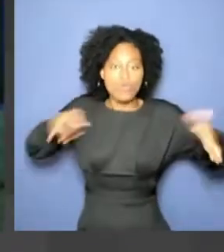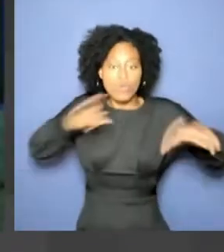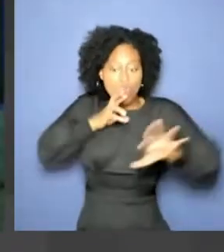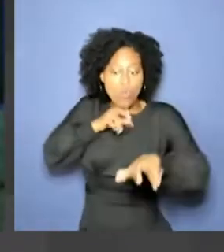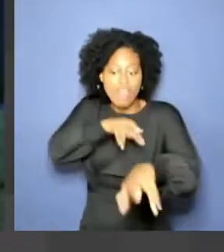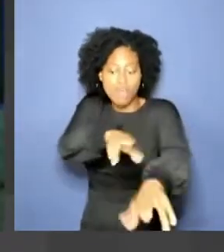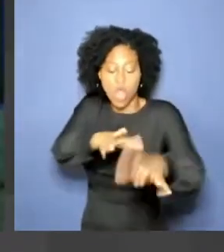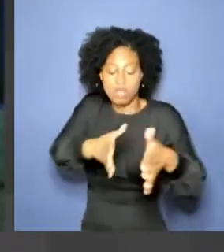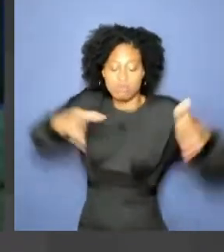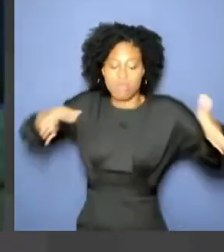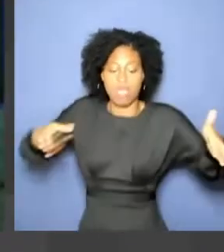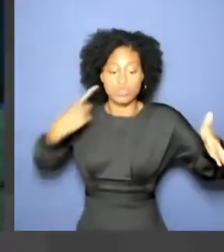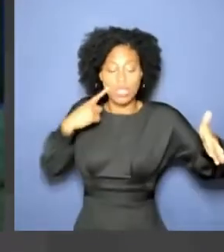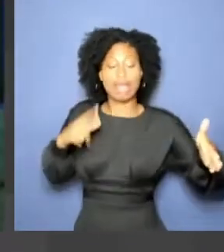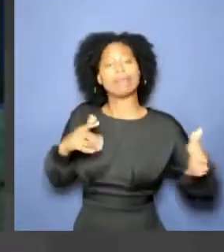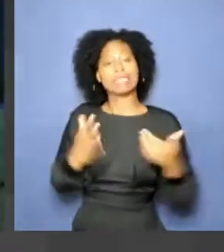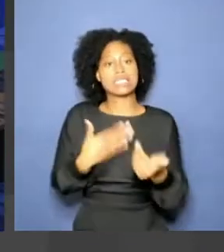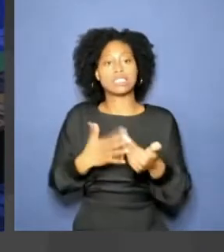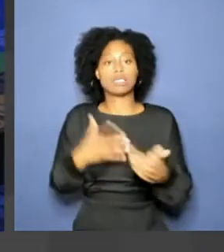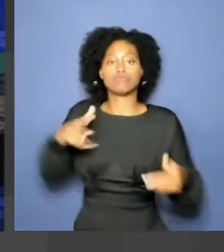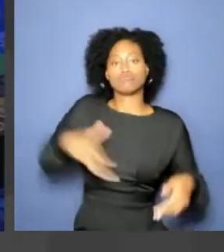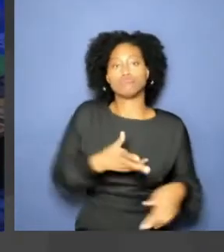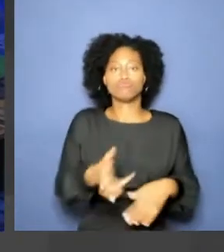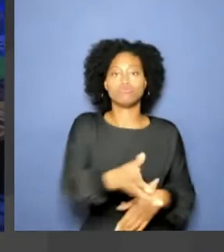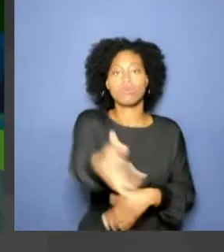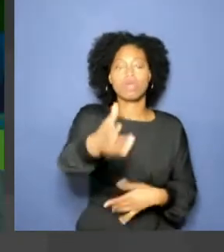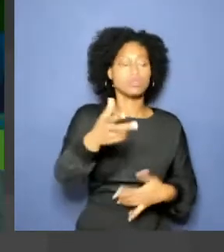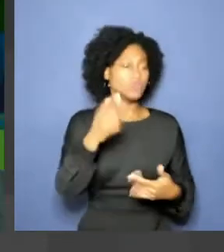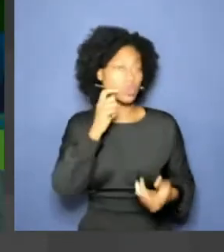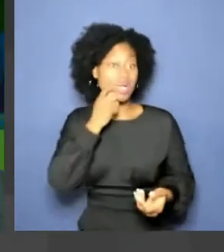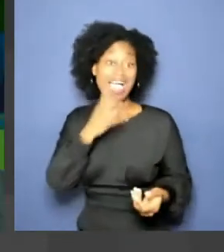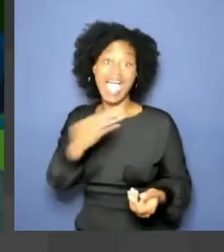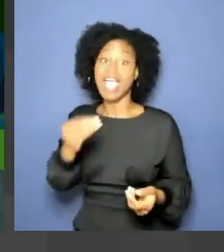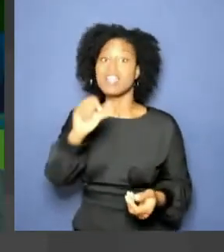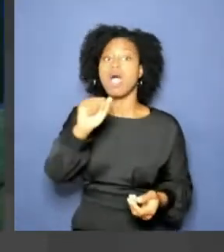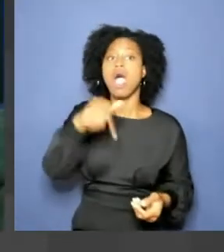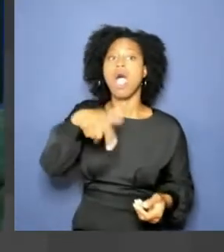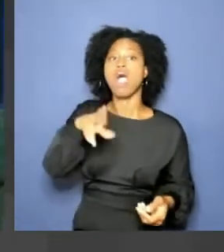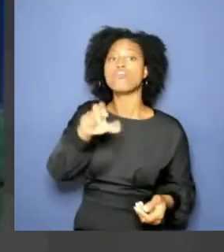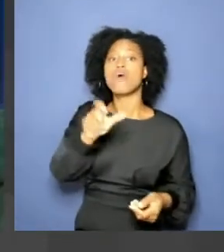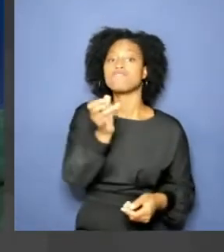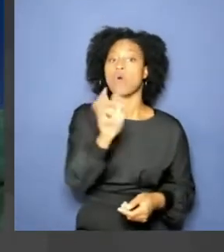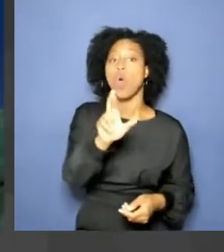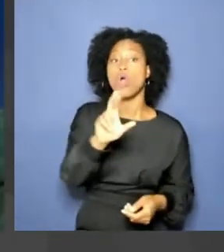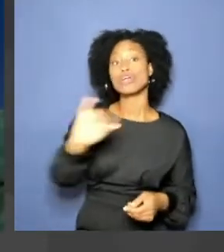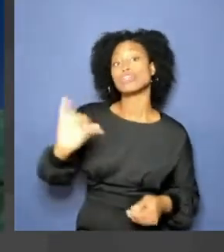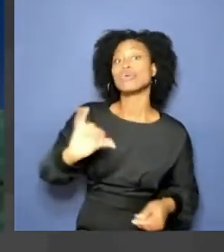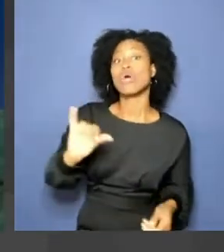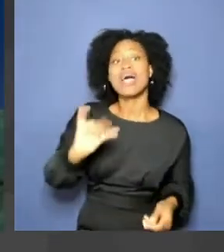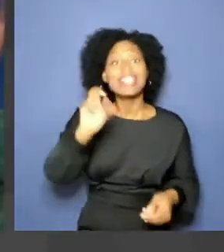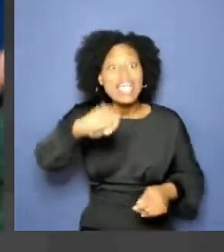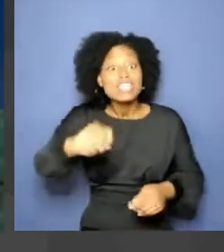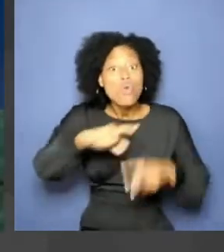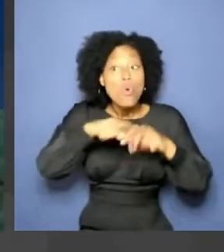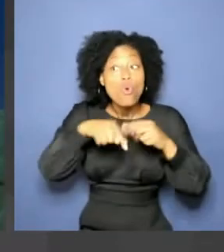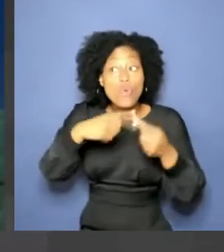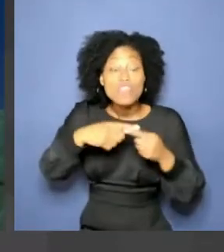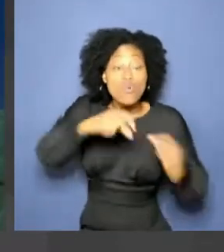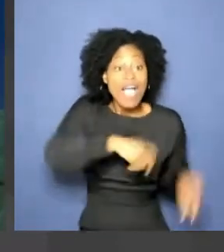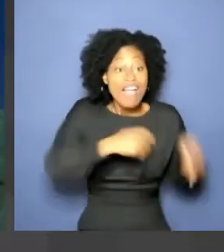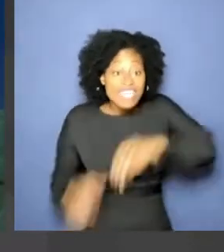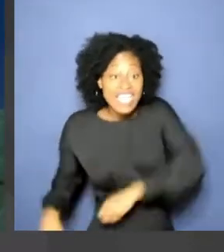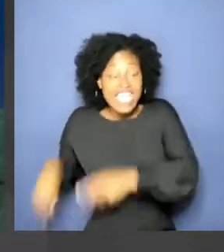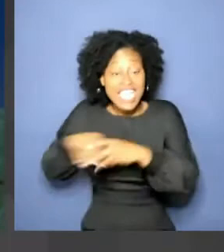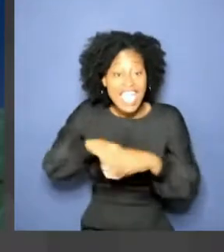so it's going to be like extra useful. Yeah, and like in the aquifers as well. Yes, so like when you go rafting in the caves, you can like put your diamonds